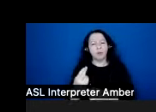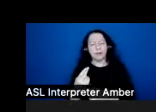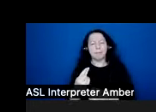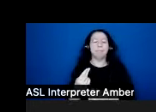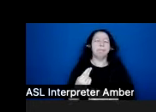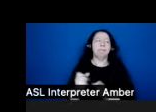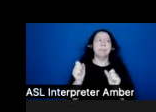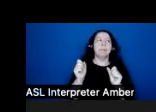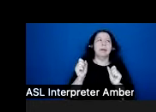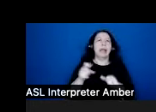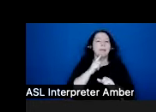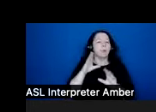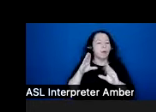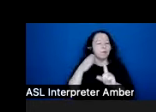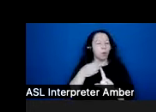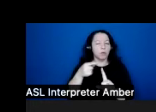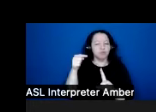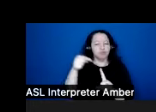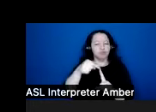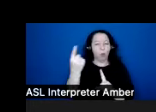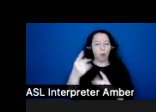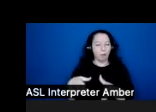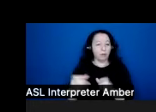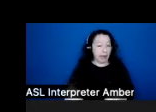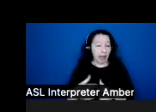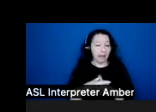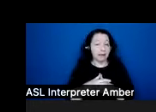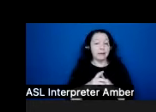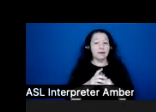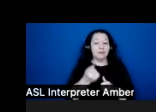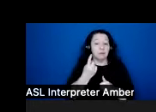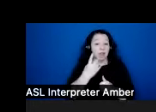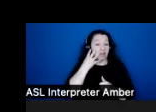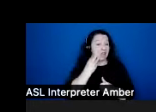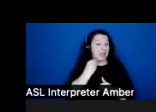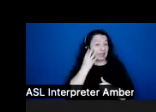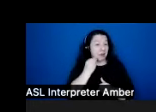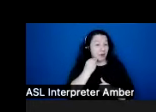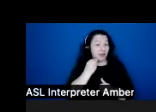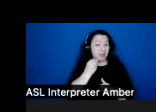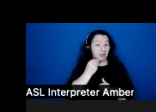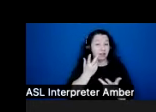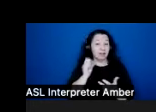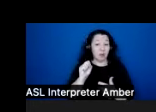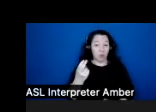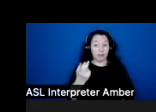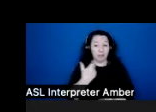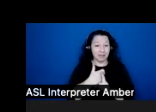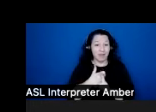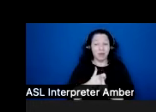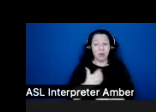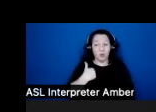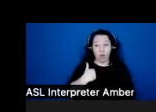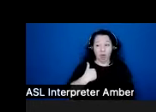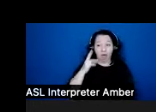sort of targeted towards an individual, but the experience of sexual harassment too, like there's a witnessing aspect